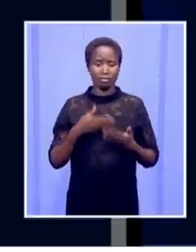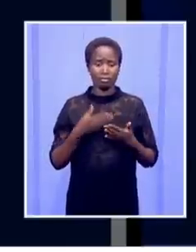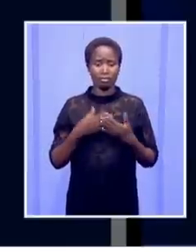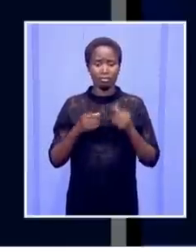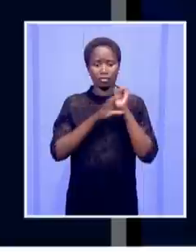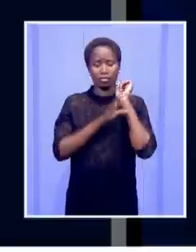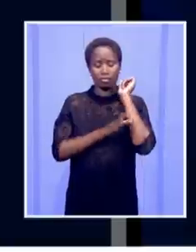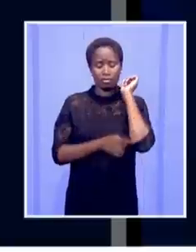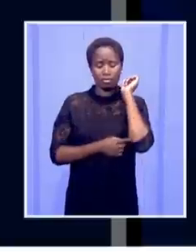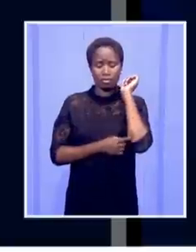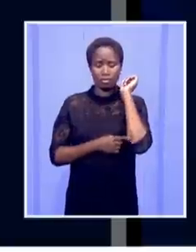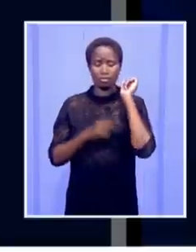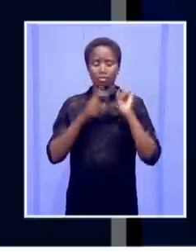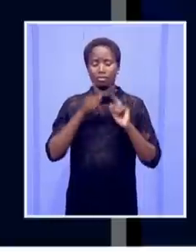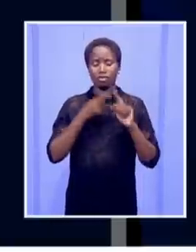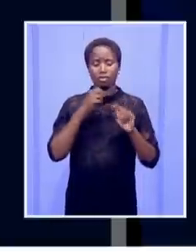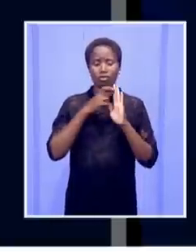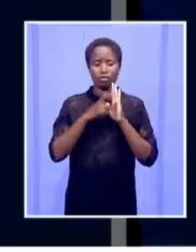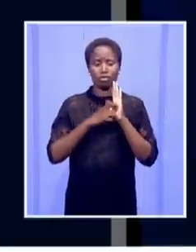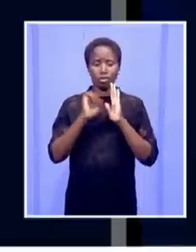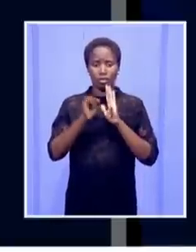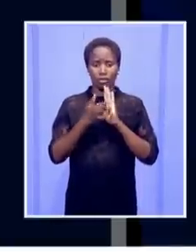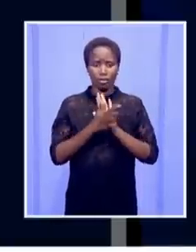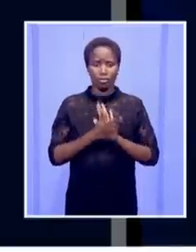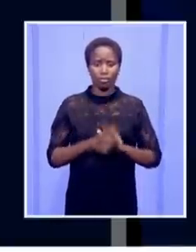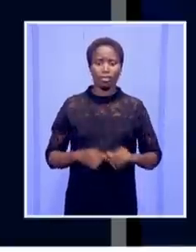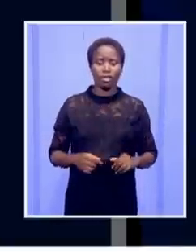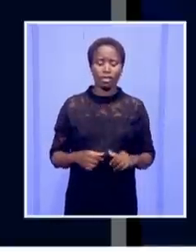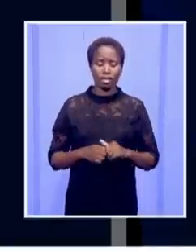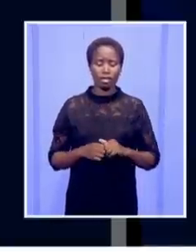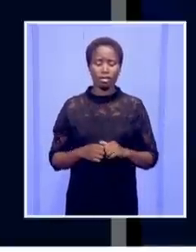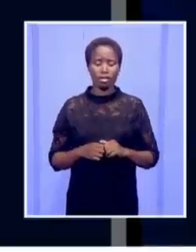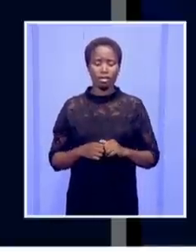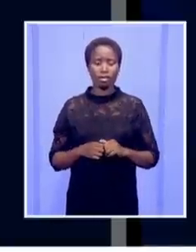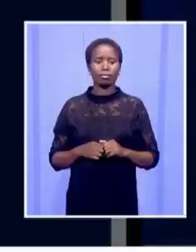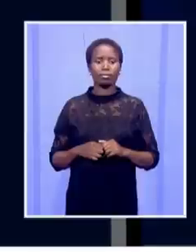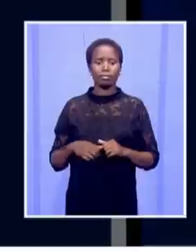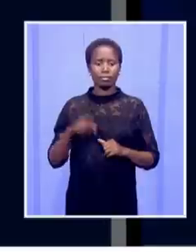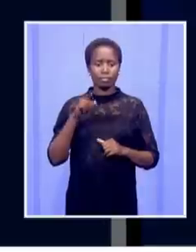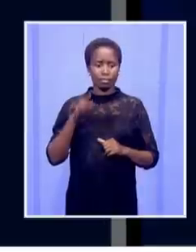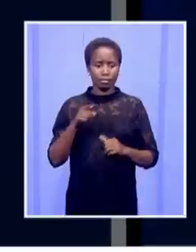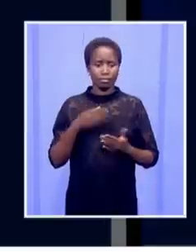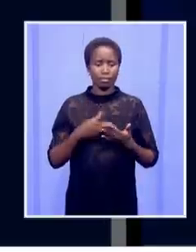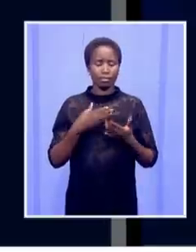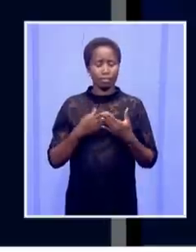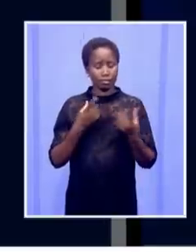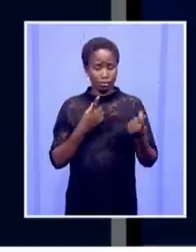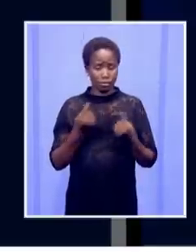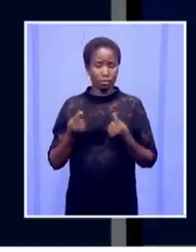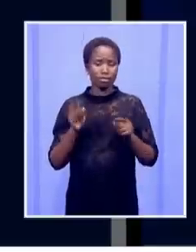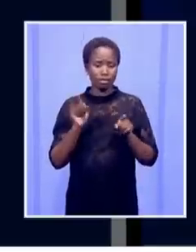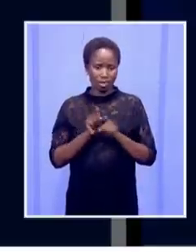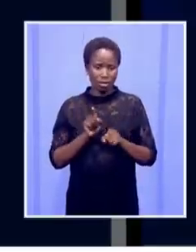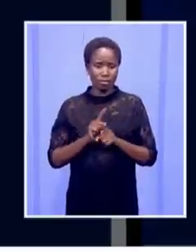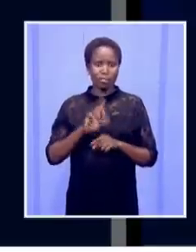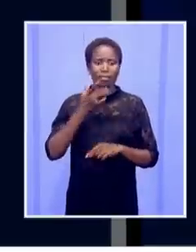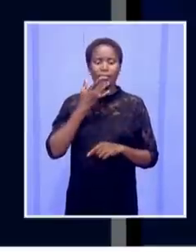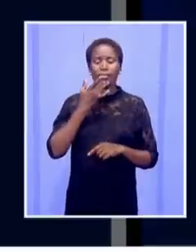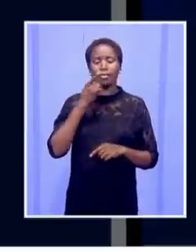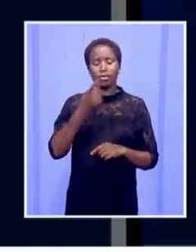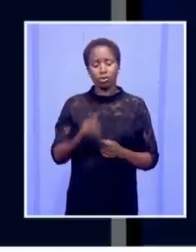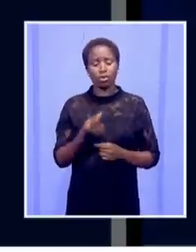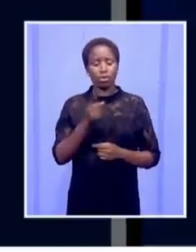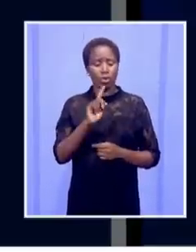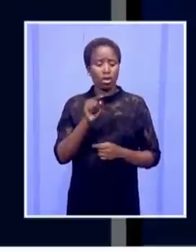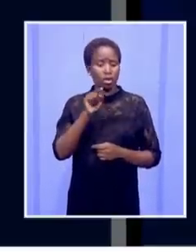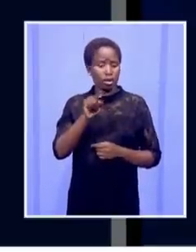no respect for the rule of law. And funnily enough, the report by Justice Mongo even confirms his deceit when it